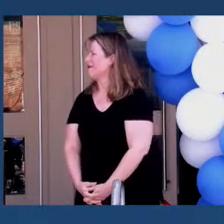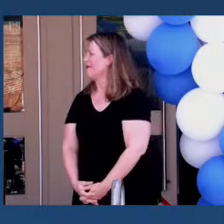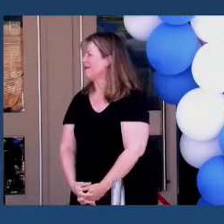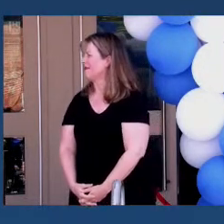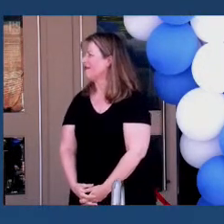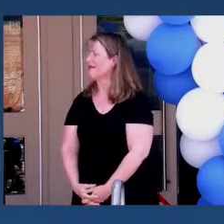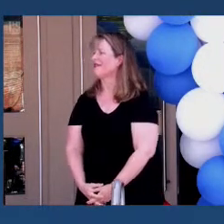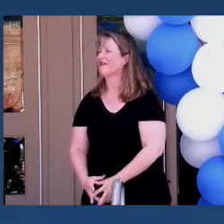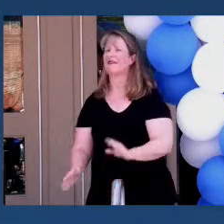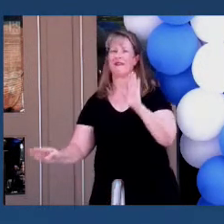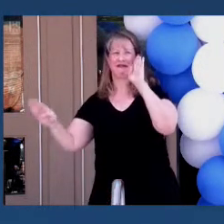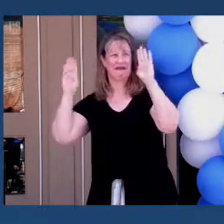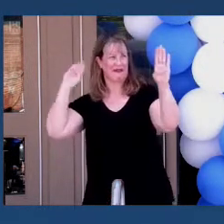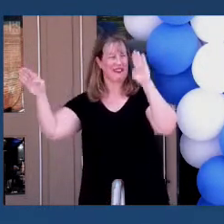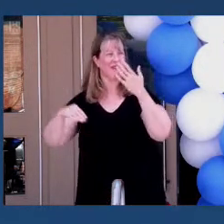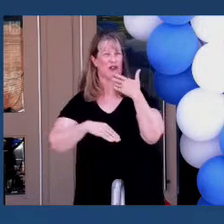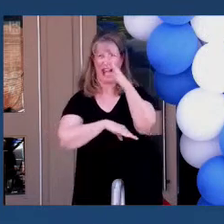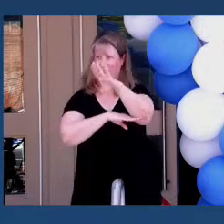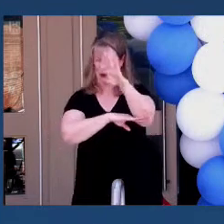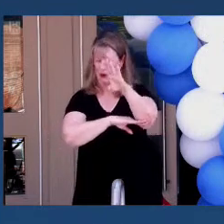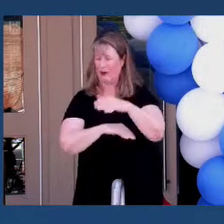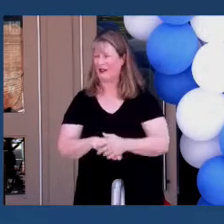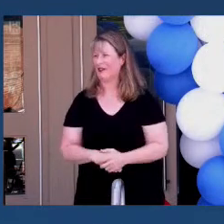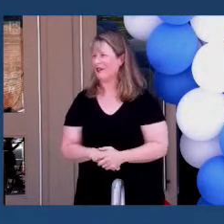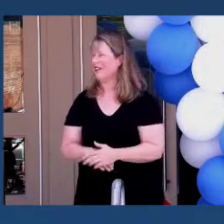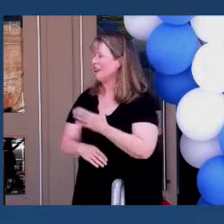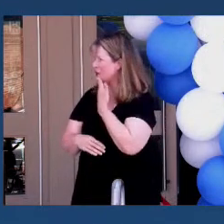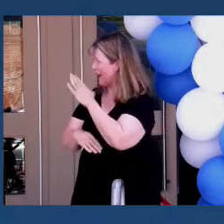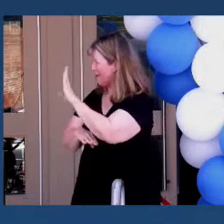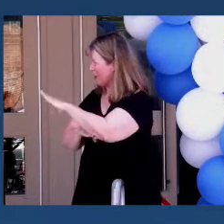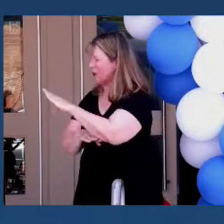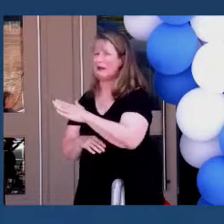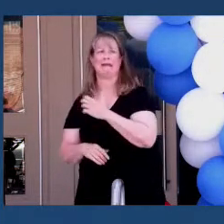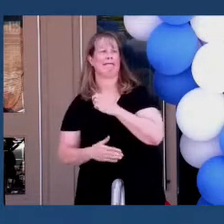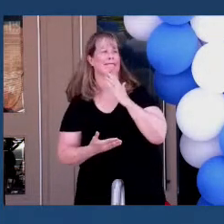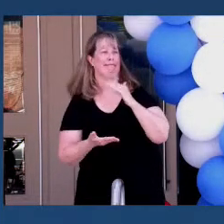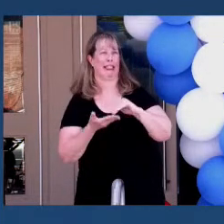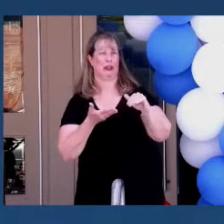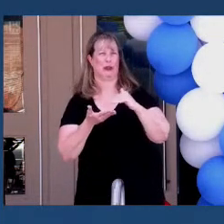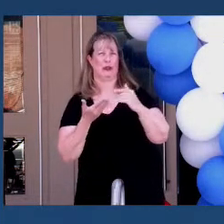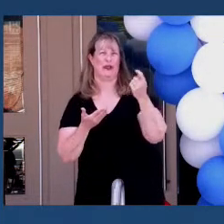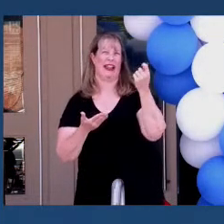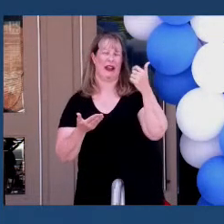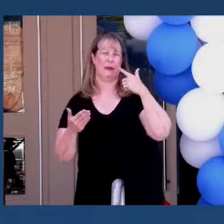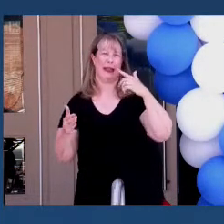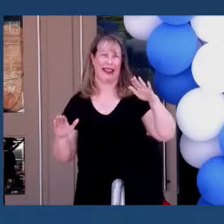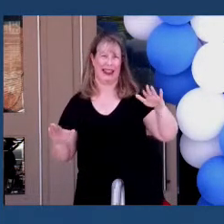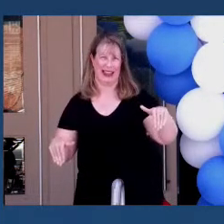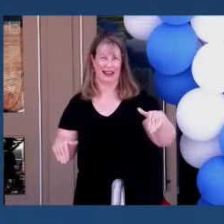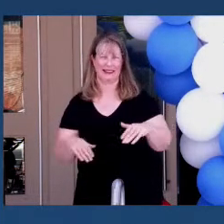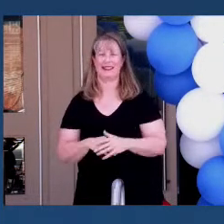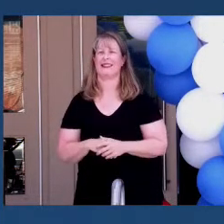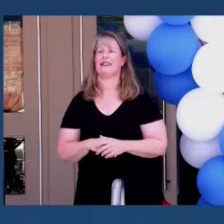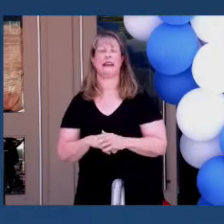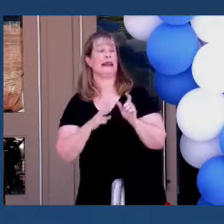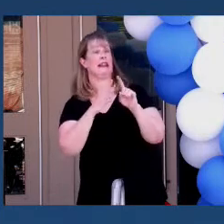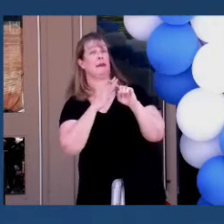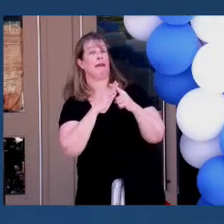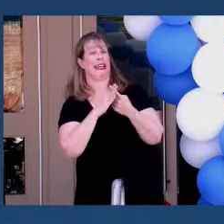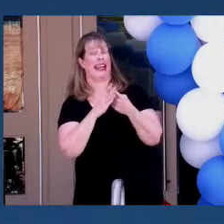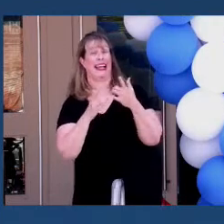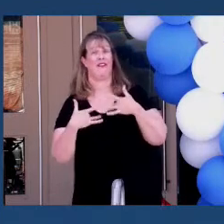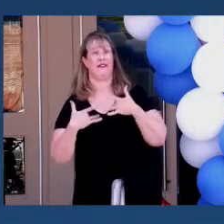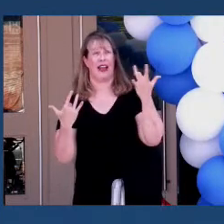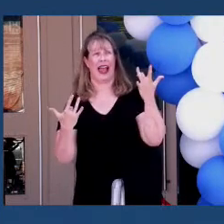Good afternoon, everybody. Forgive me for being just a little late at the beginning of this ceremony. I just flew in